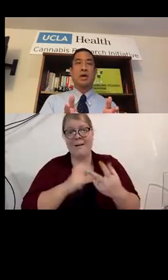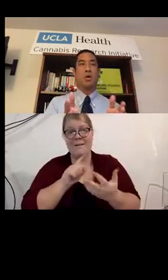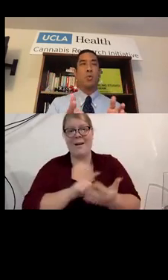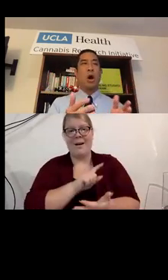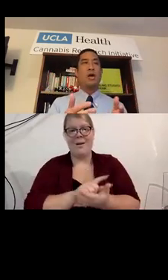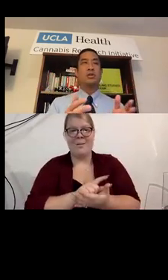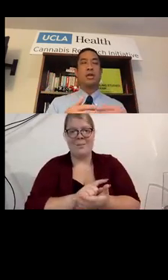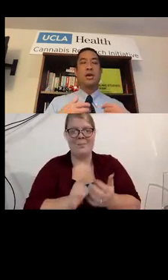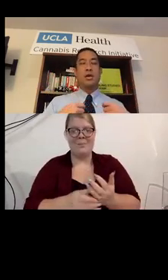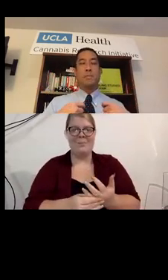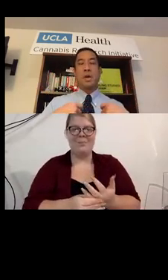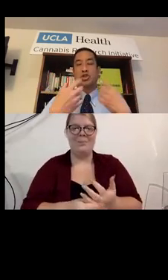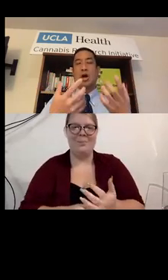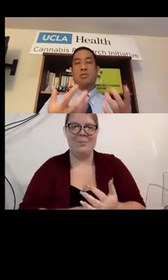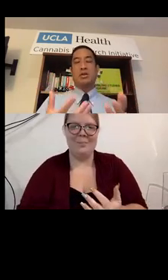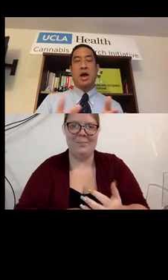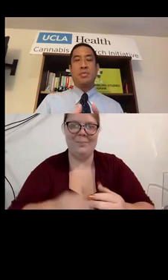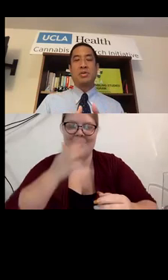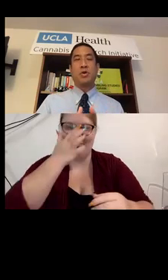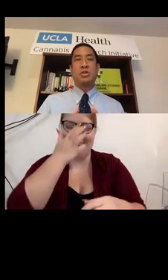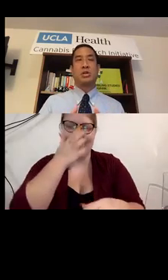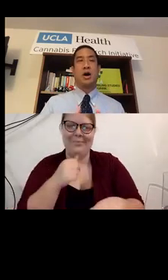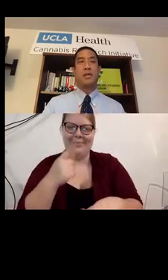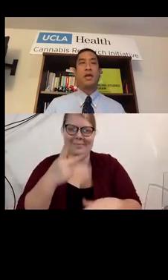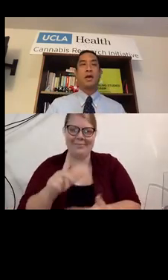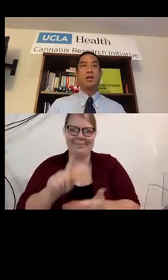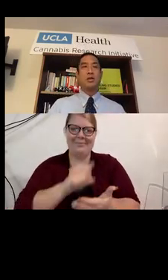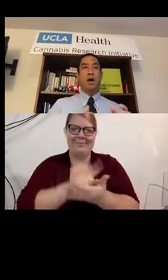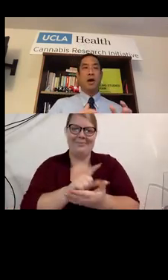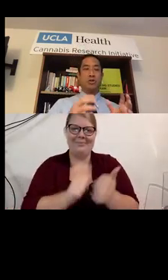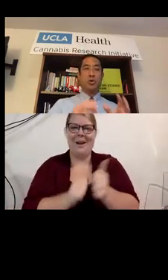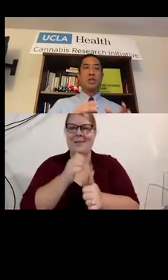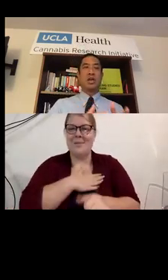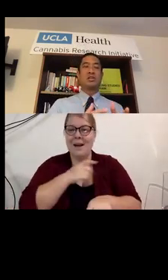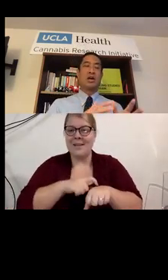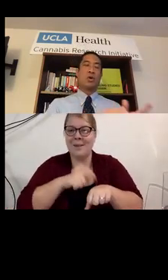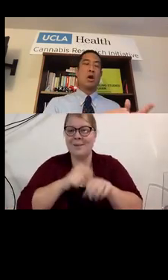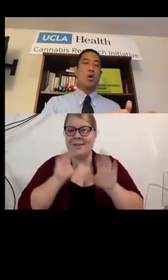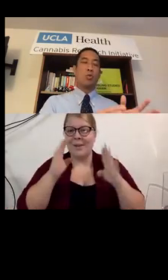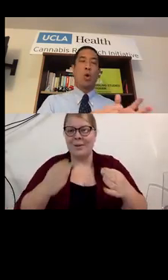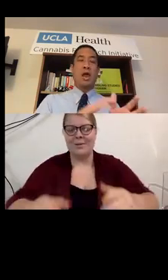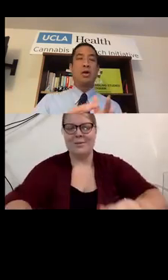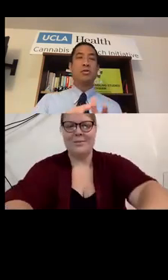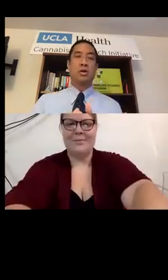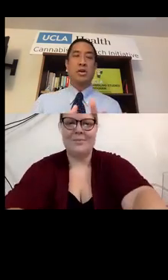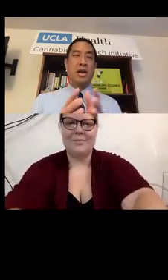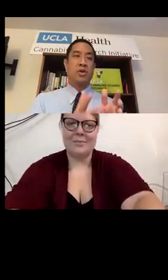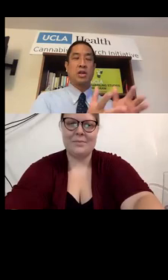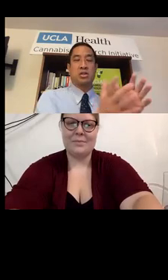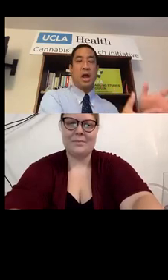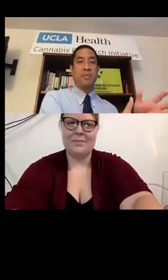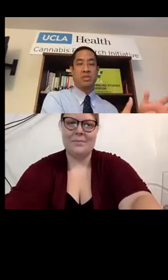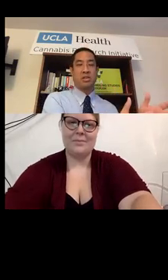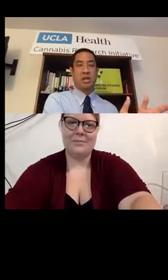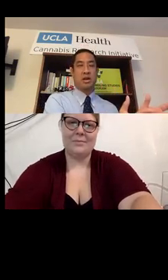you'd be like, well, why is it a big chunk of my time is focusing on doing the things that we know are way healthier, not trying